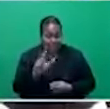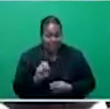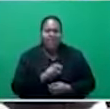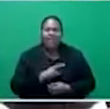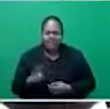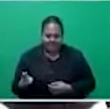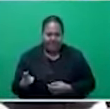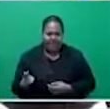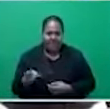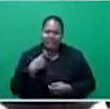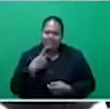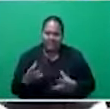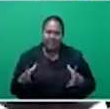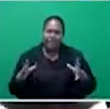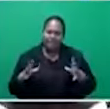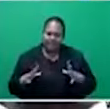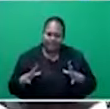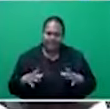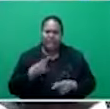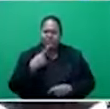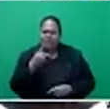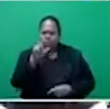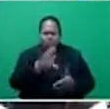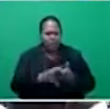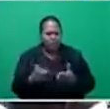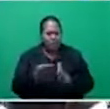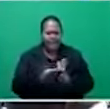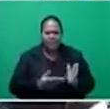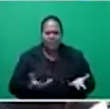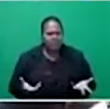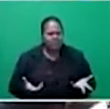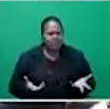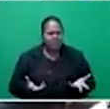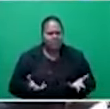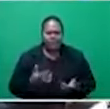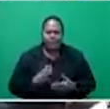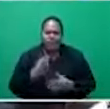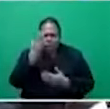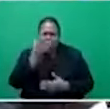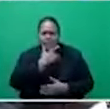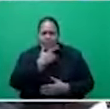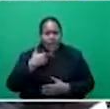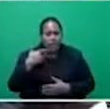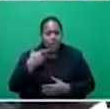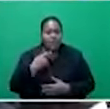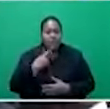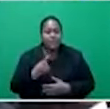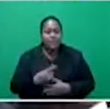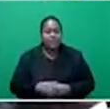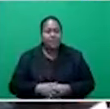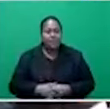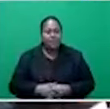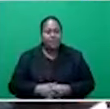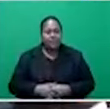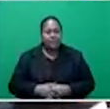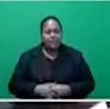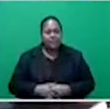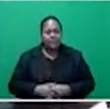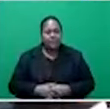They call it the Sangamoli budget, Sangamoli. Honourable Gerengere Tambua linked it to the,